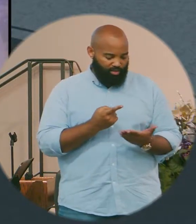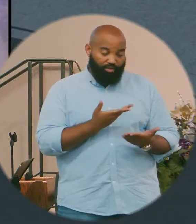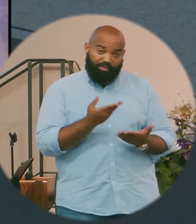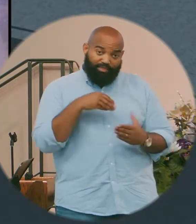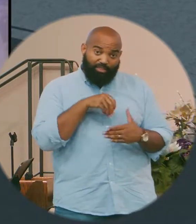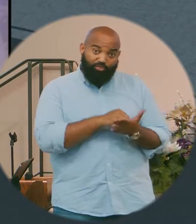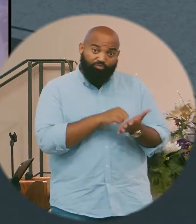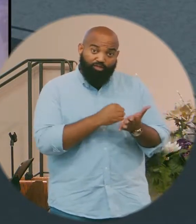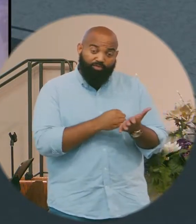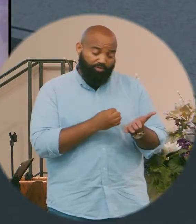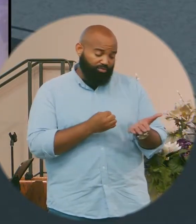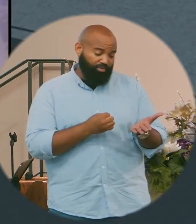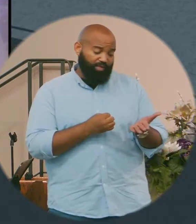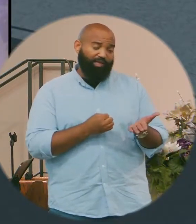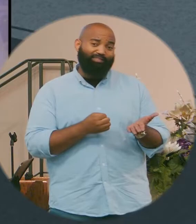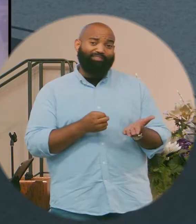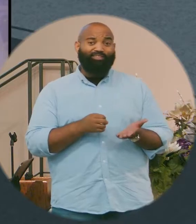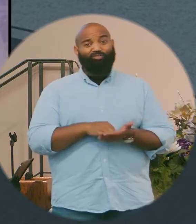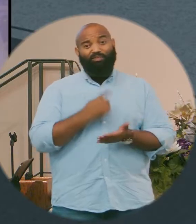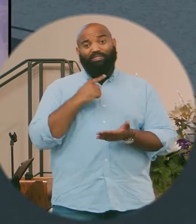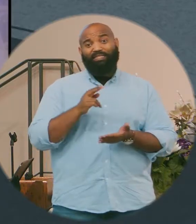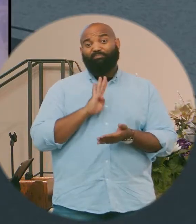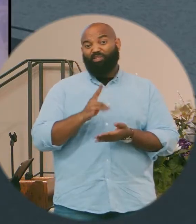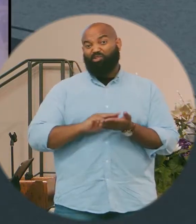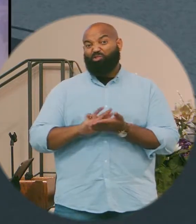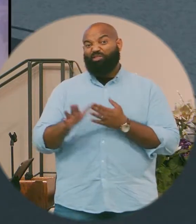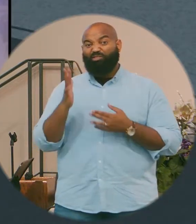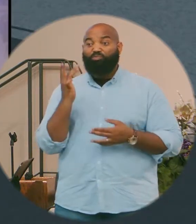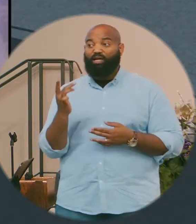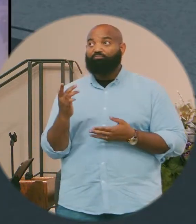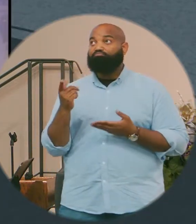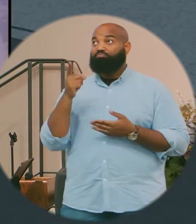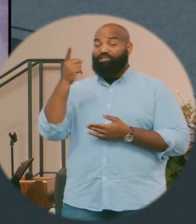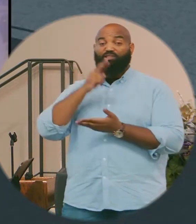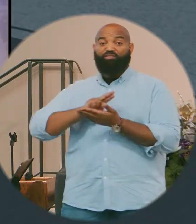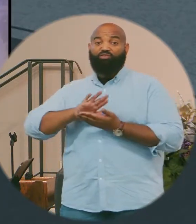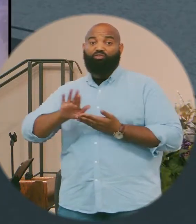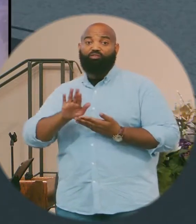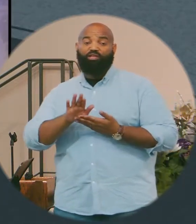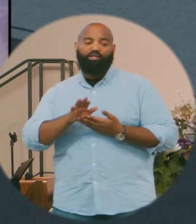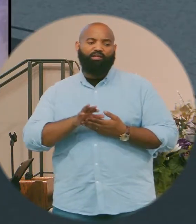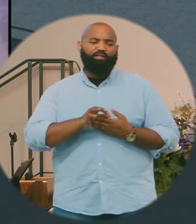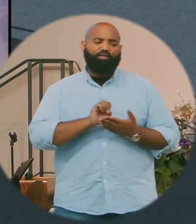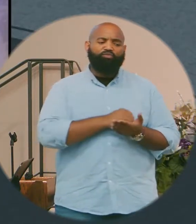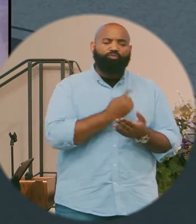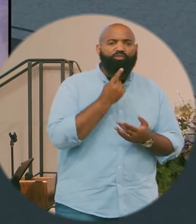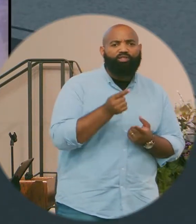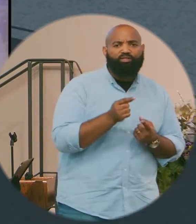am holy? Have you thought about when the Bible says, watch your mouth and your words should edify?